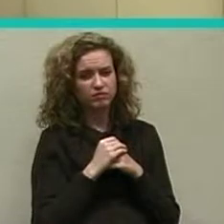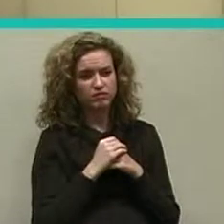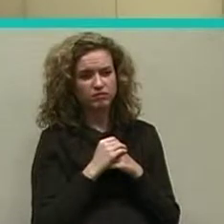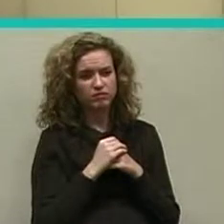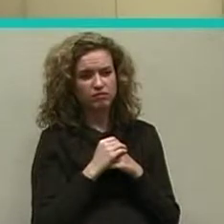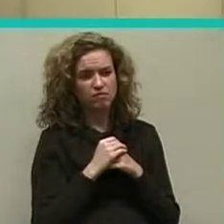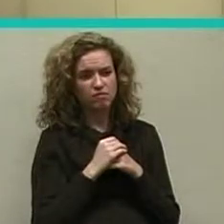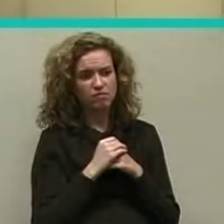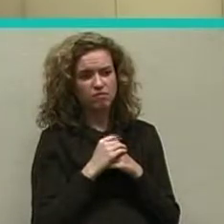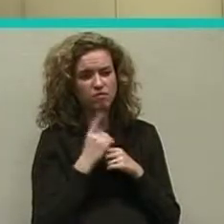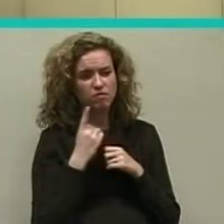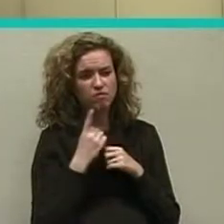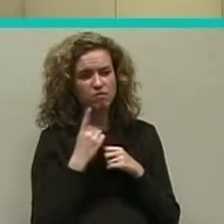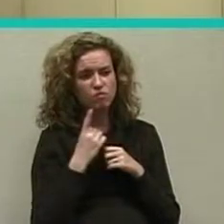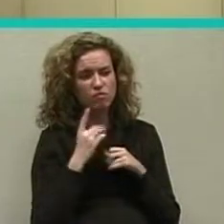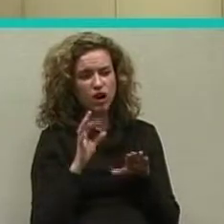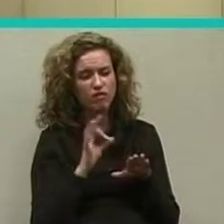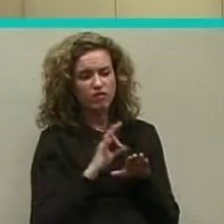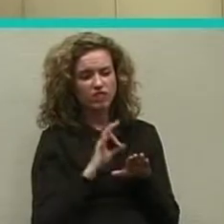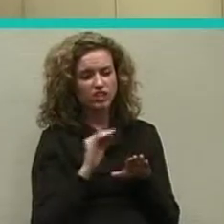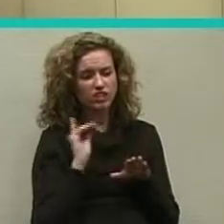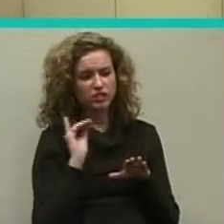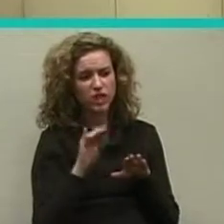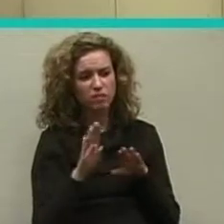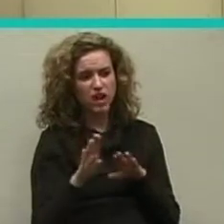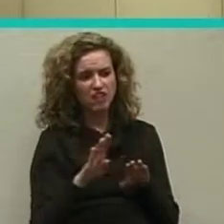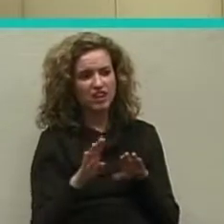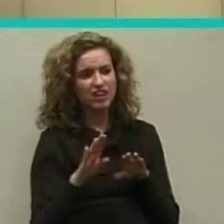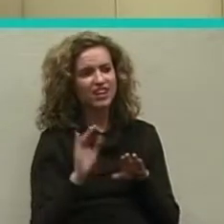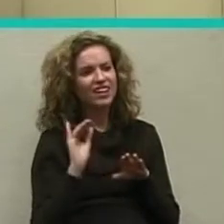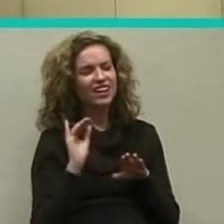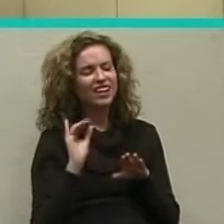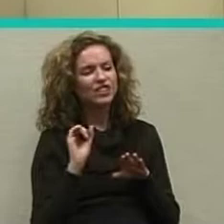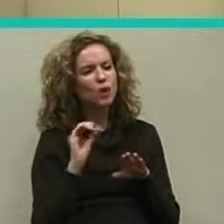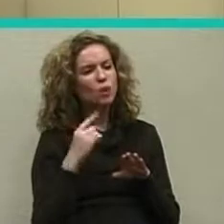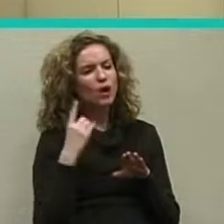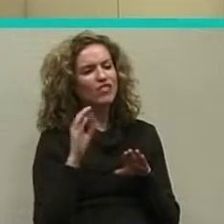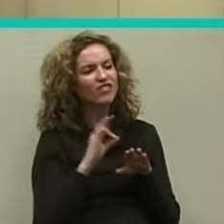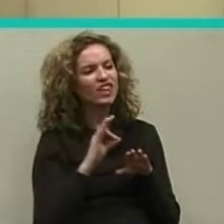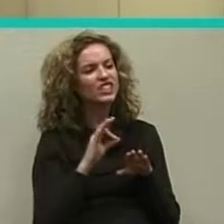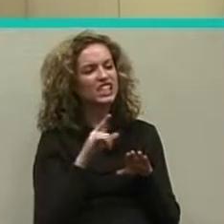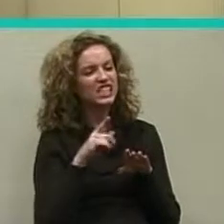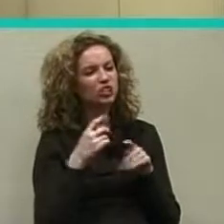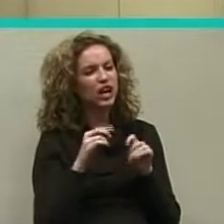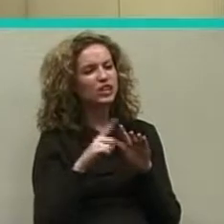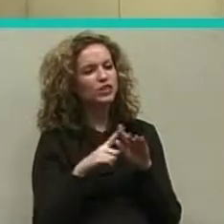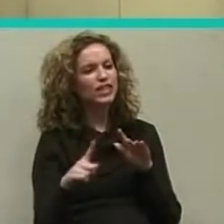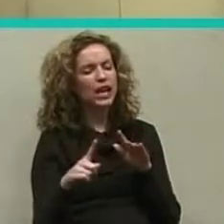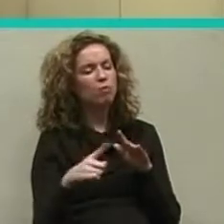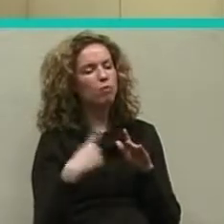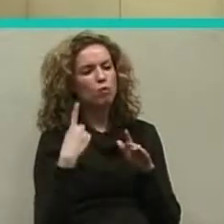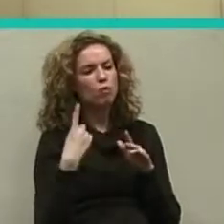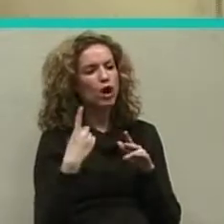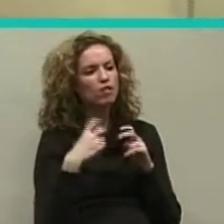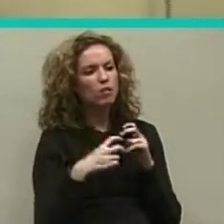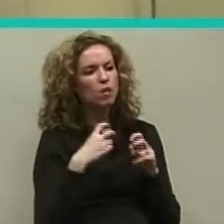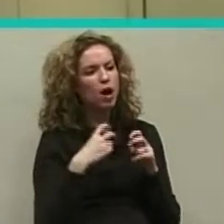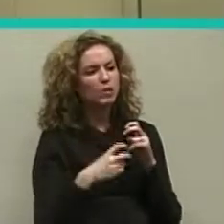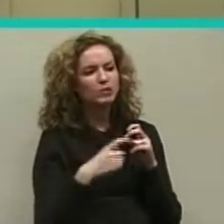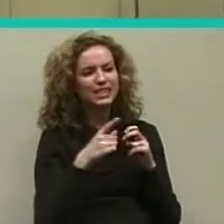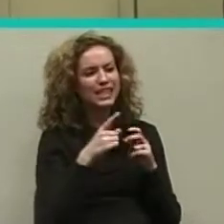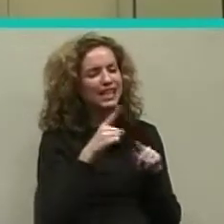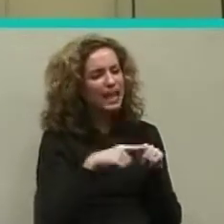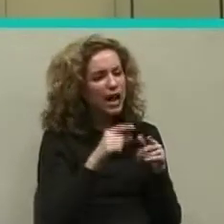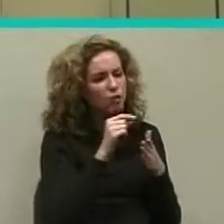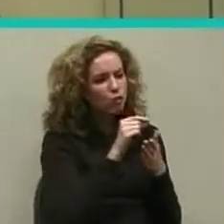these. One of the things that the function of this kid's behavior is he's trying to escape. Part of what he's trying to escape is anytime you're asking me to write. Now, you've got kids where,